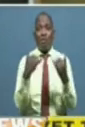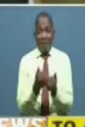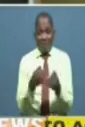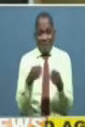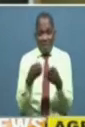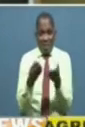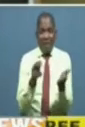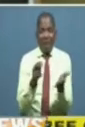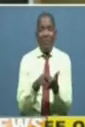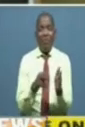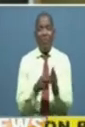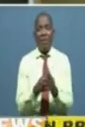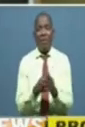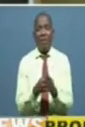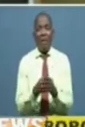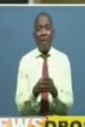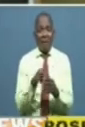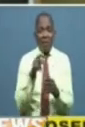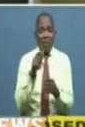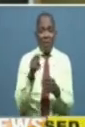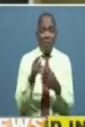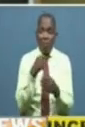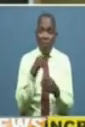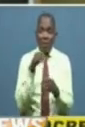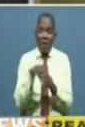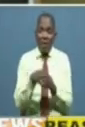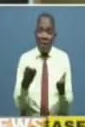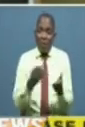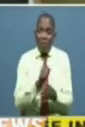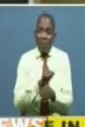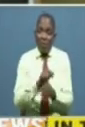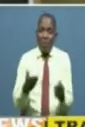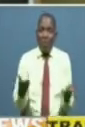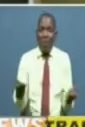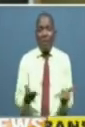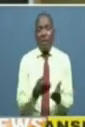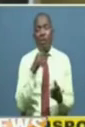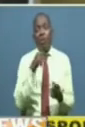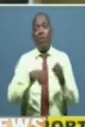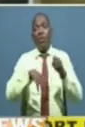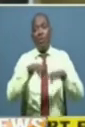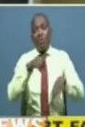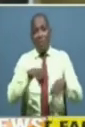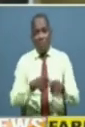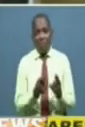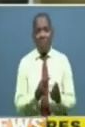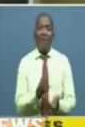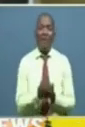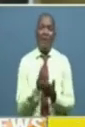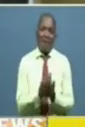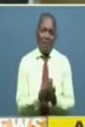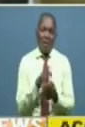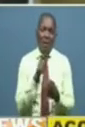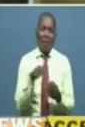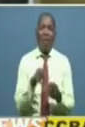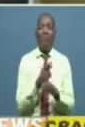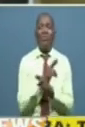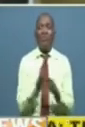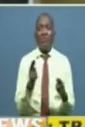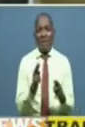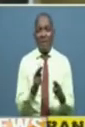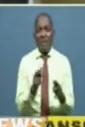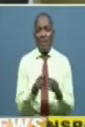that those of us in this room, all of us who've contributed in our pensions, must be ready, must be